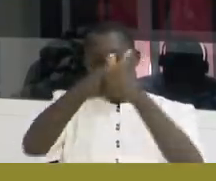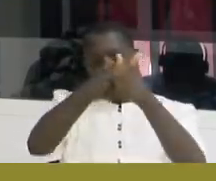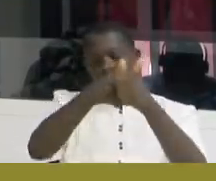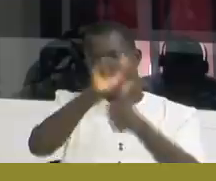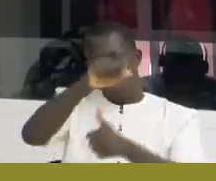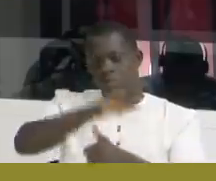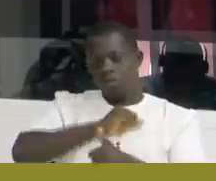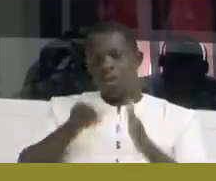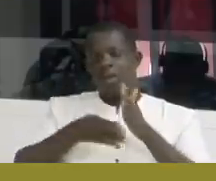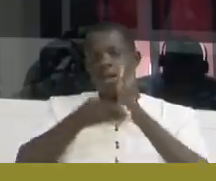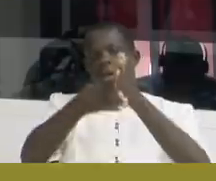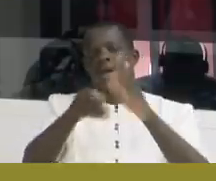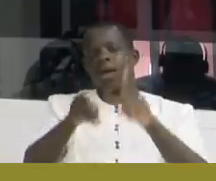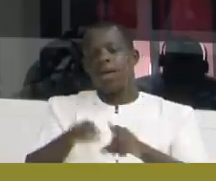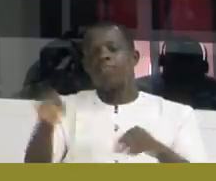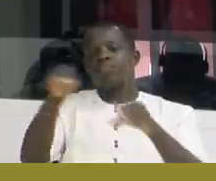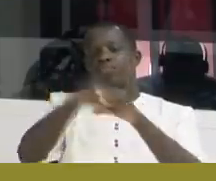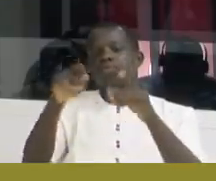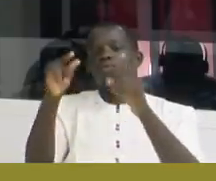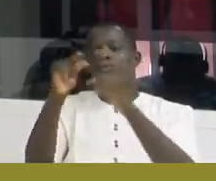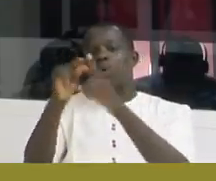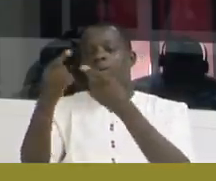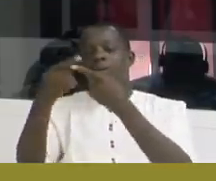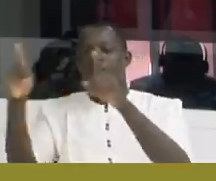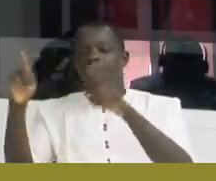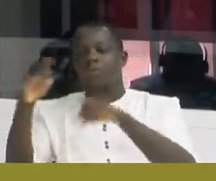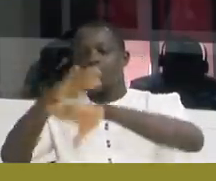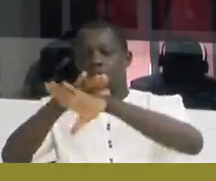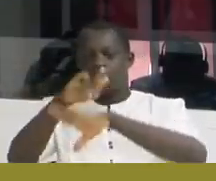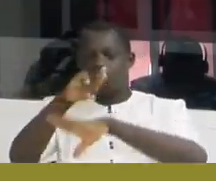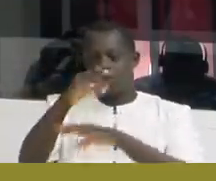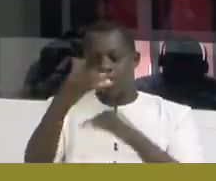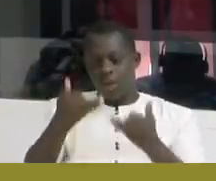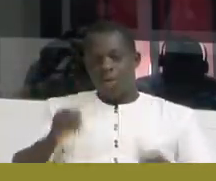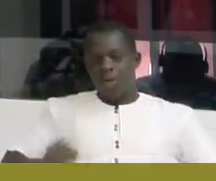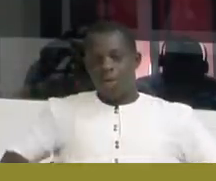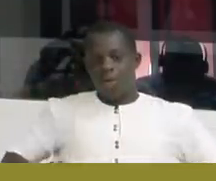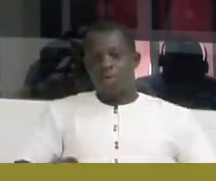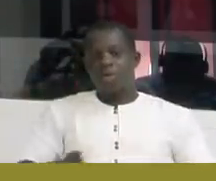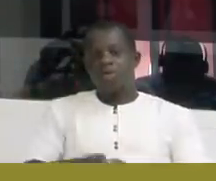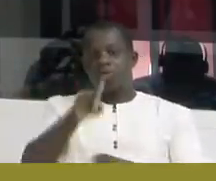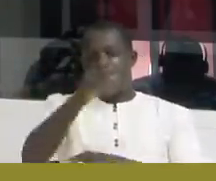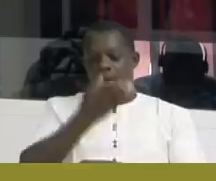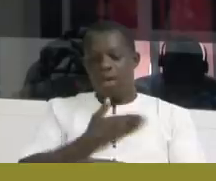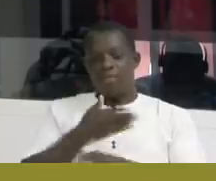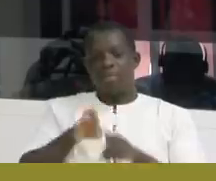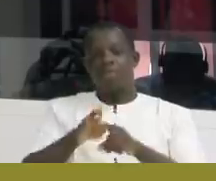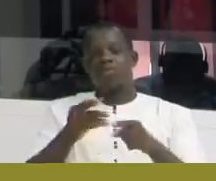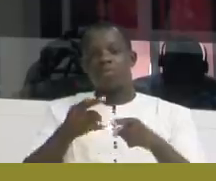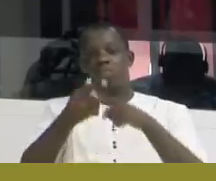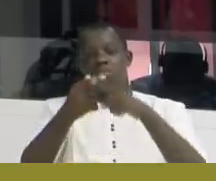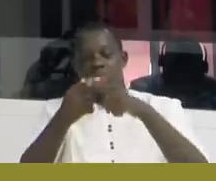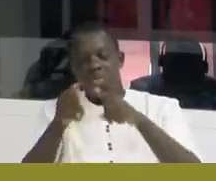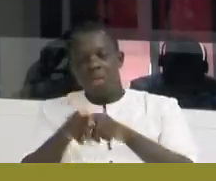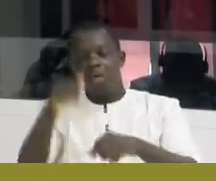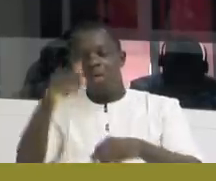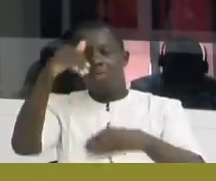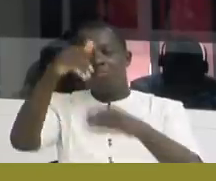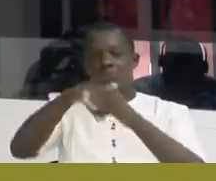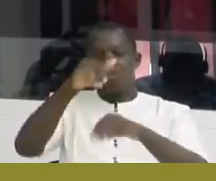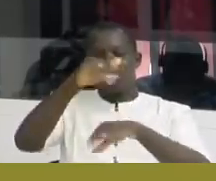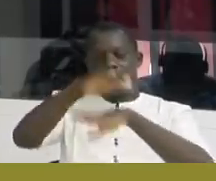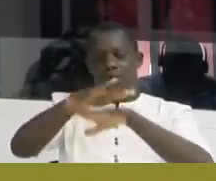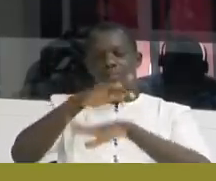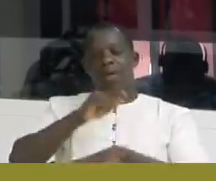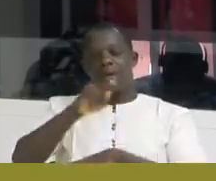definitely. I put the contrary proposition to you. No. And with opportunity, if you have the dagger to stick in him, you would stick it. Answer